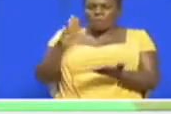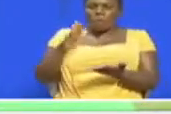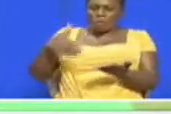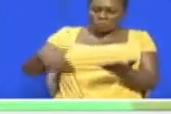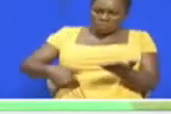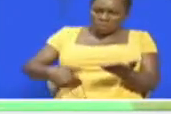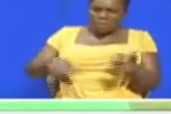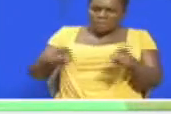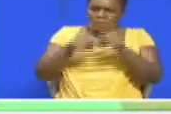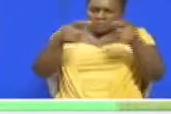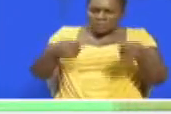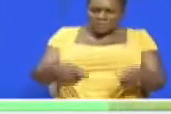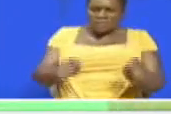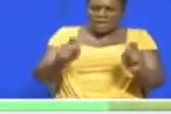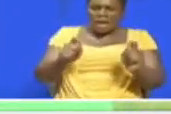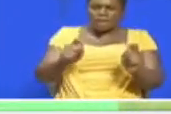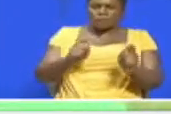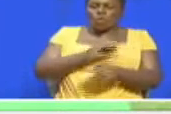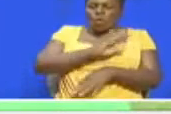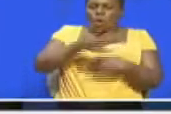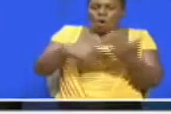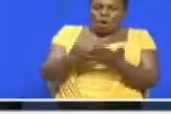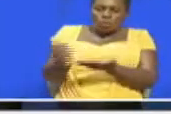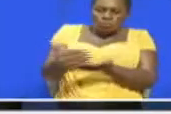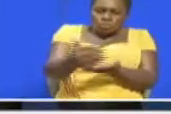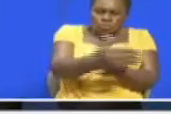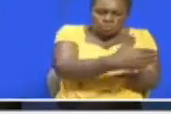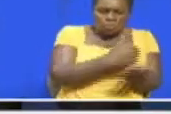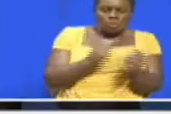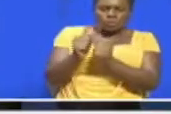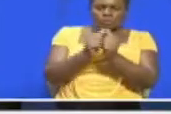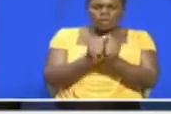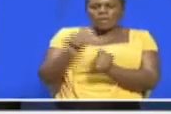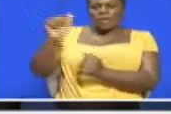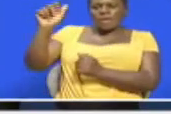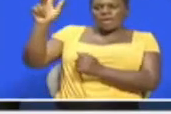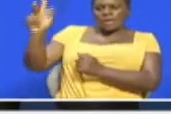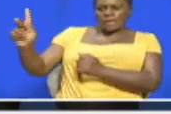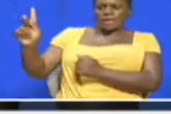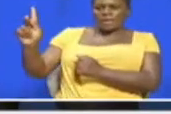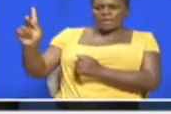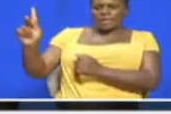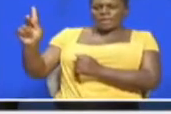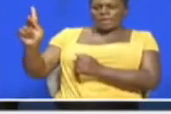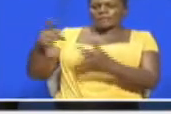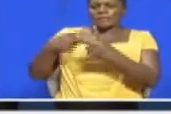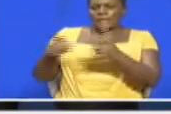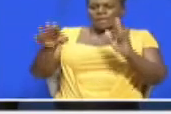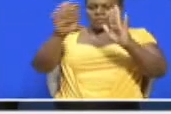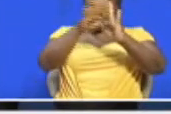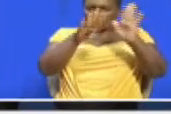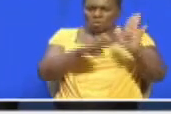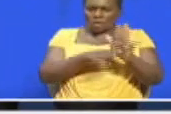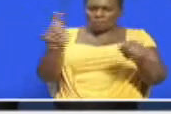And we are trying now to put all these things together. Athletics Kenya Federation has rolled out a program to educate athletes on